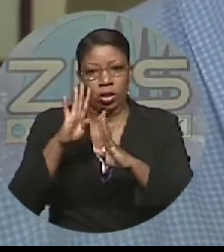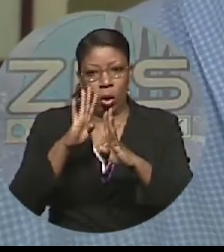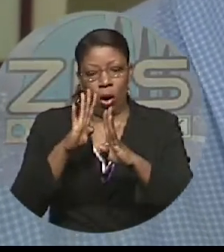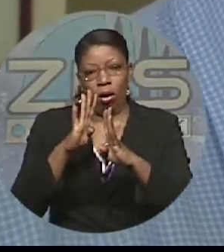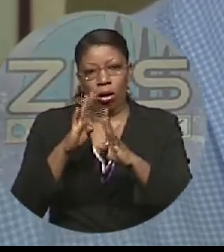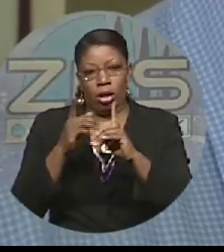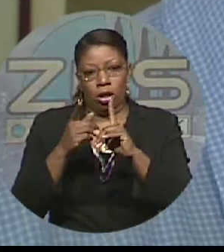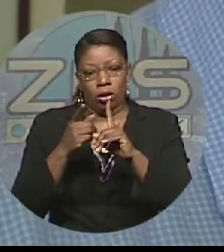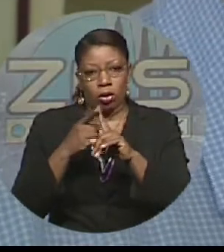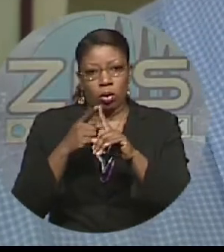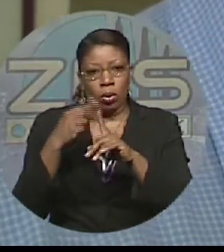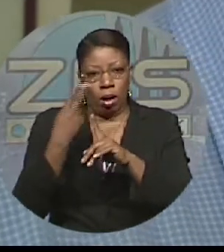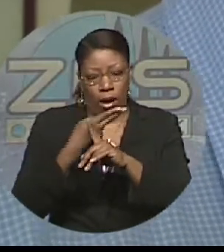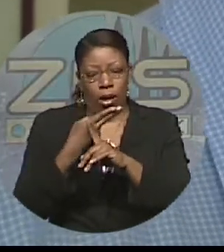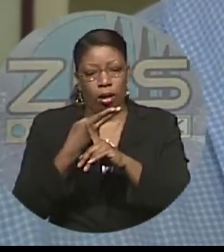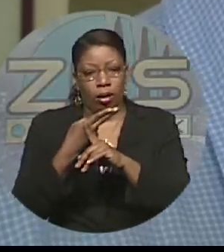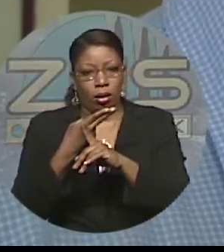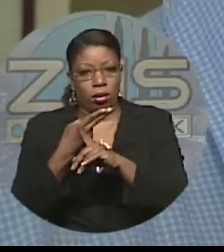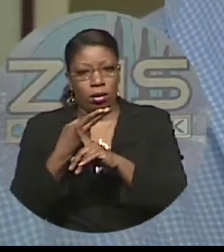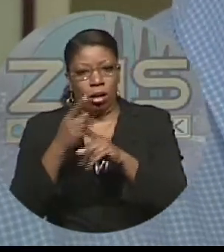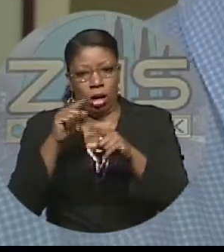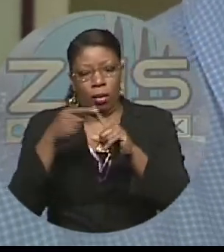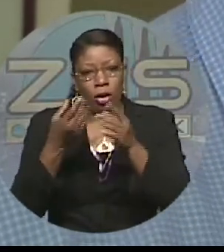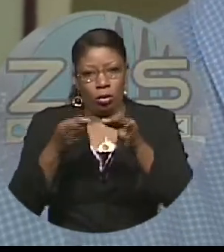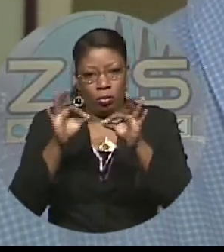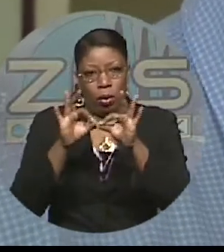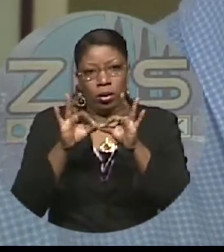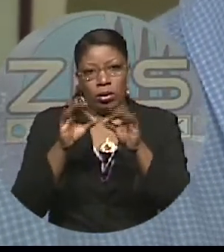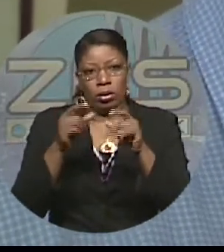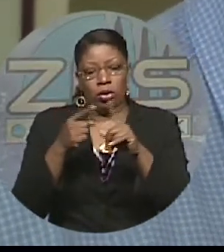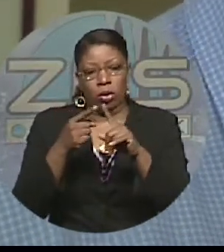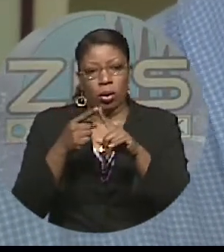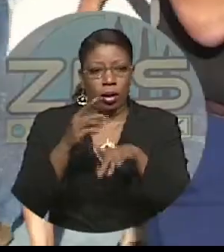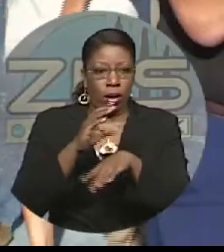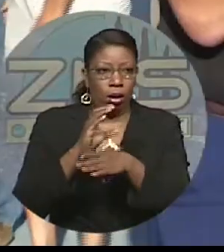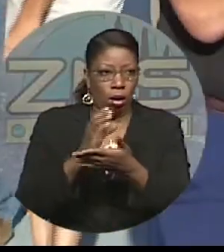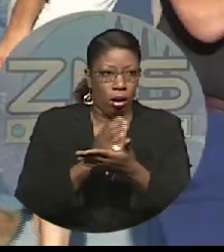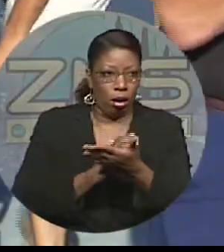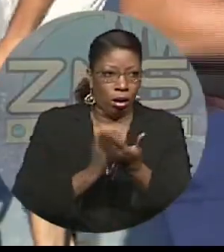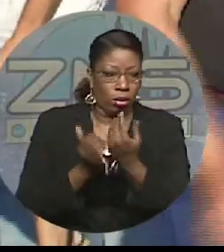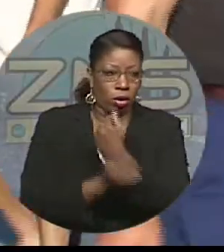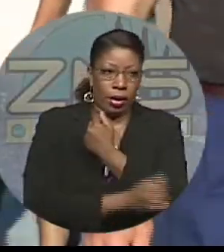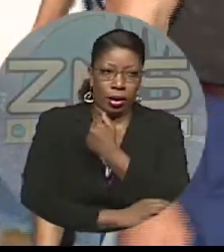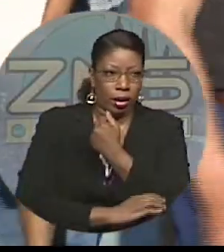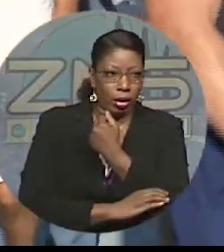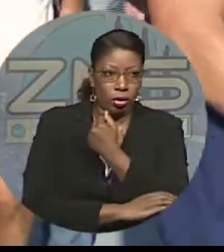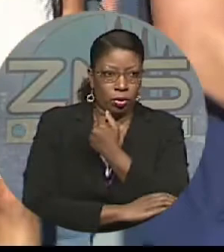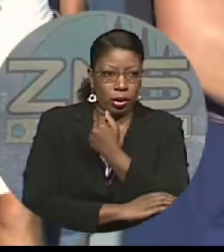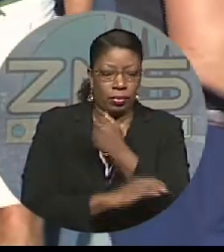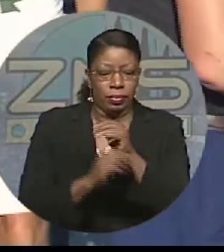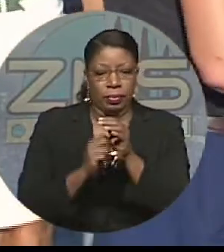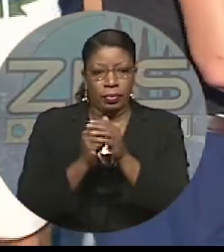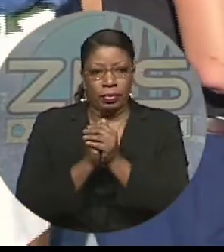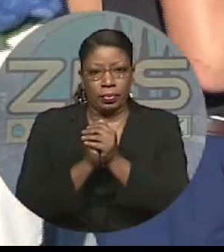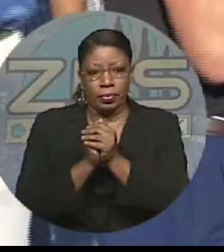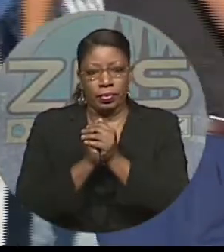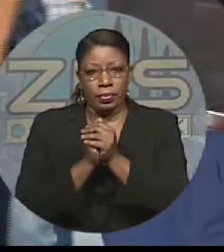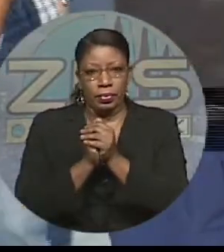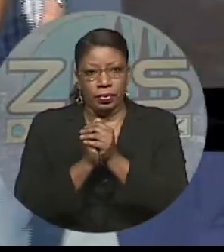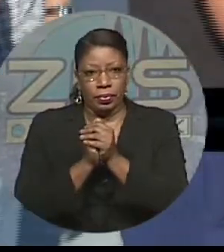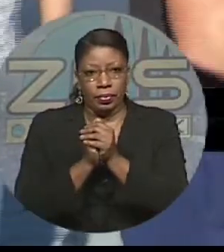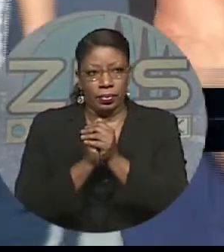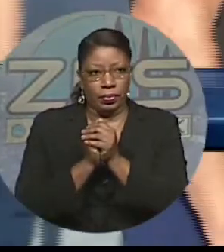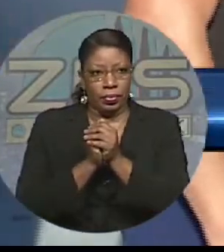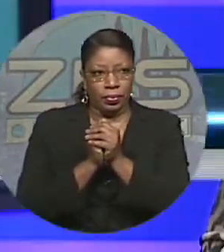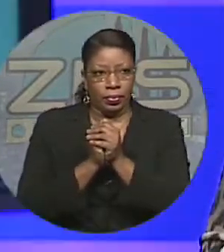to him and his country. So I think it had a huge impact on the people there. In Coggle Creek, Androth, Clint Watson, ZNS